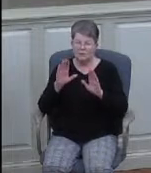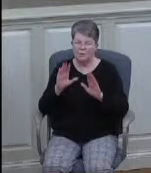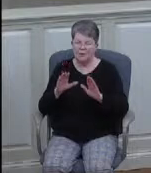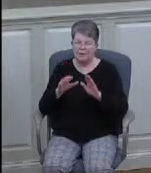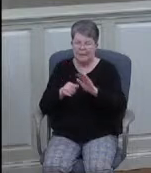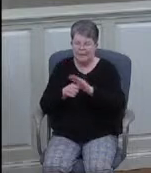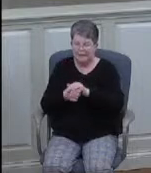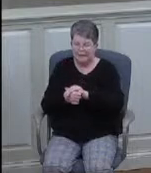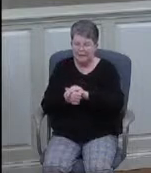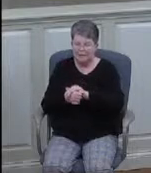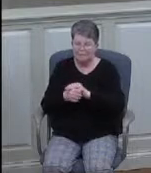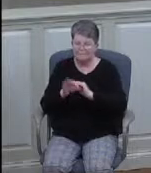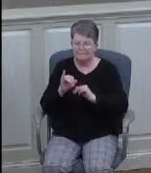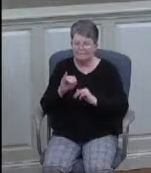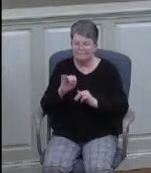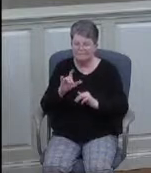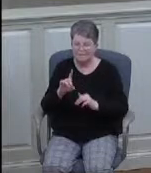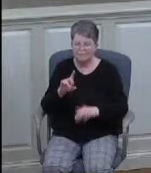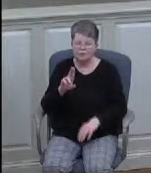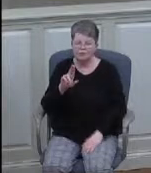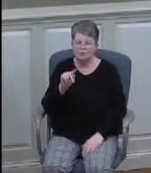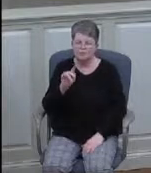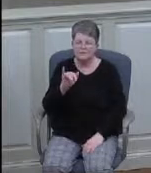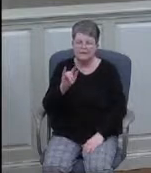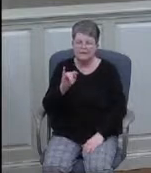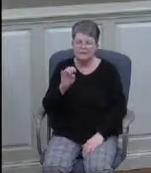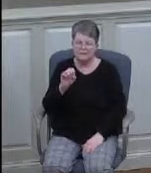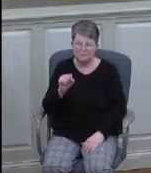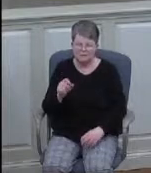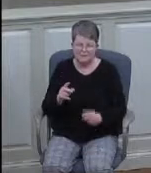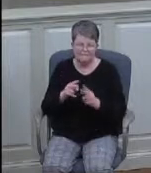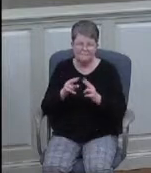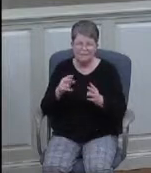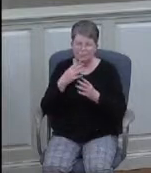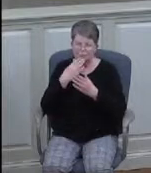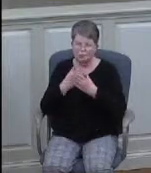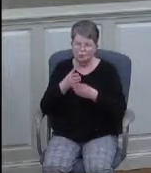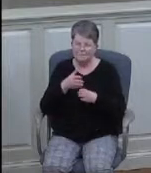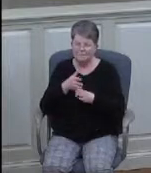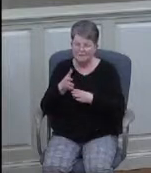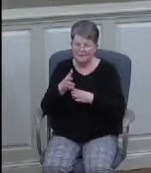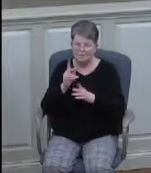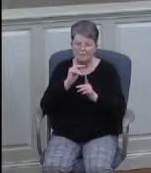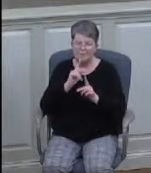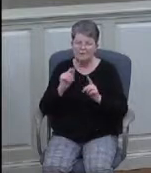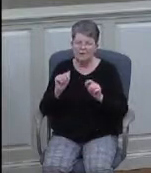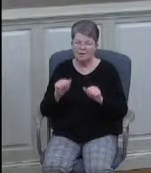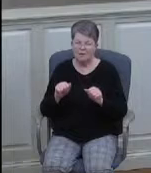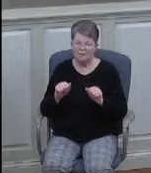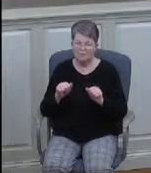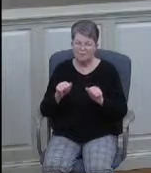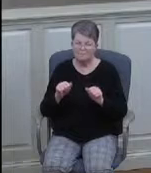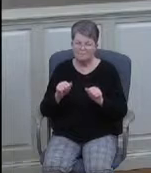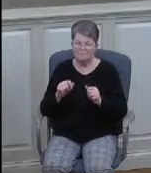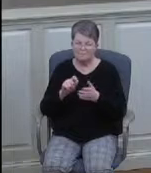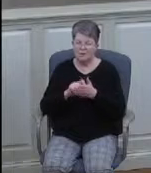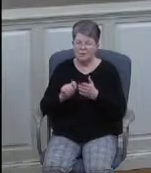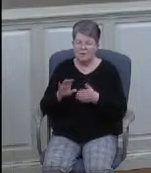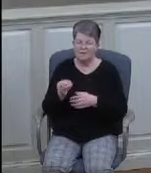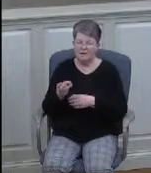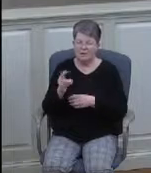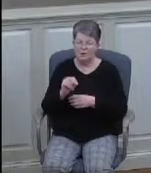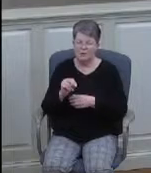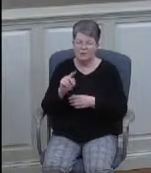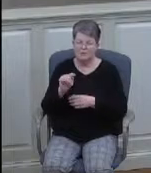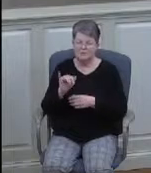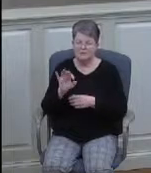field is utilities, for example. It's a stable field. It's a very good field. People can, you know, in essence, almost write their own ticket once